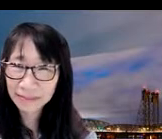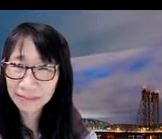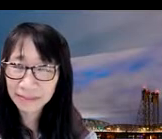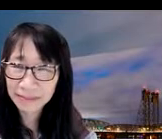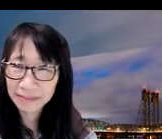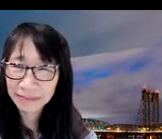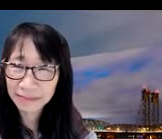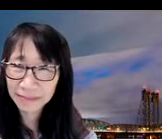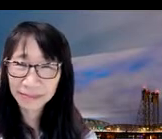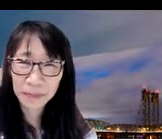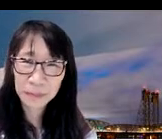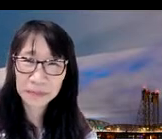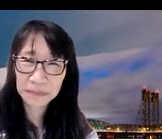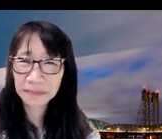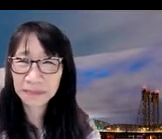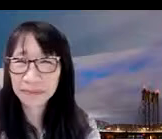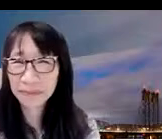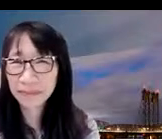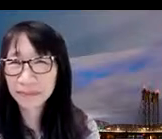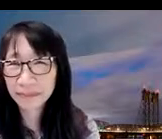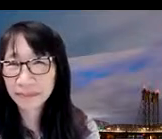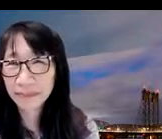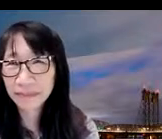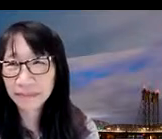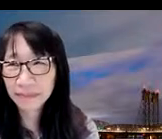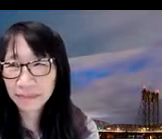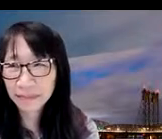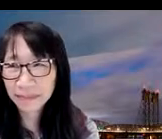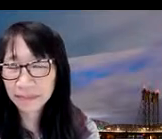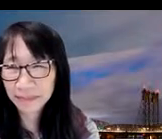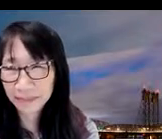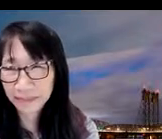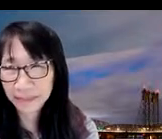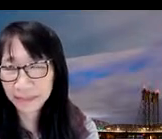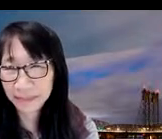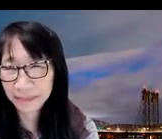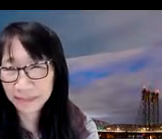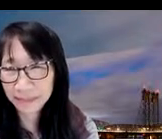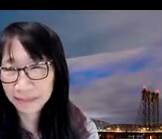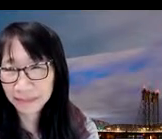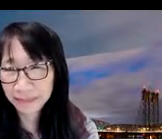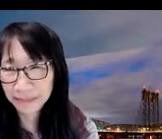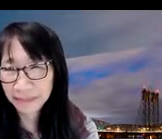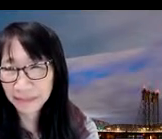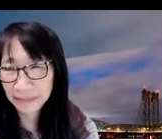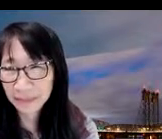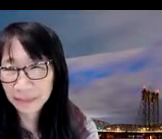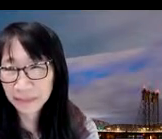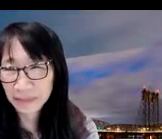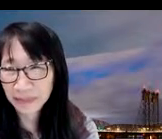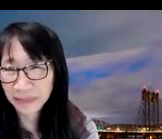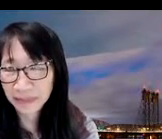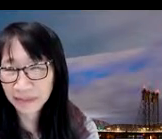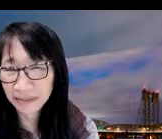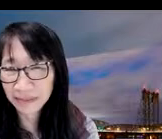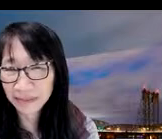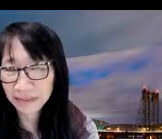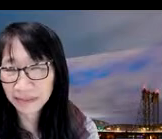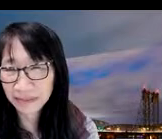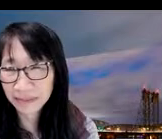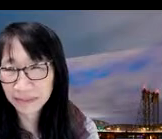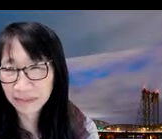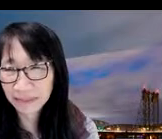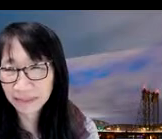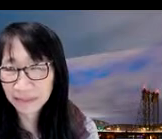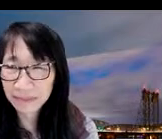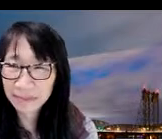from the meetings that we had in the last couple of months, and I'm looking forward to. I've enjoyed